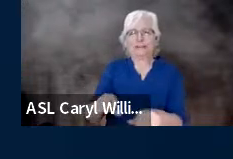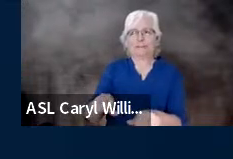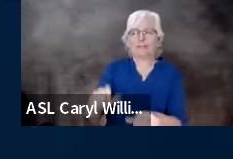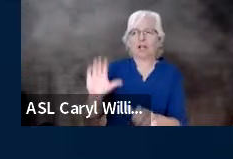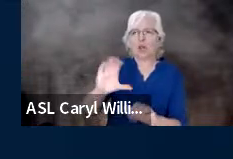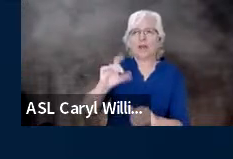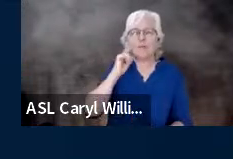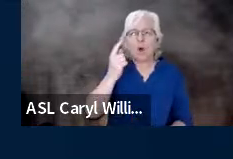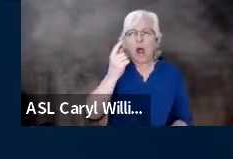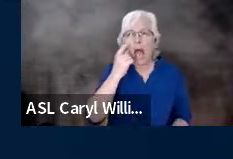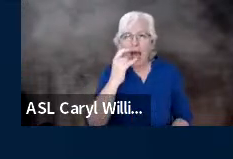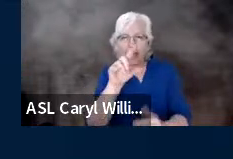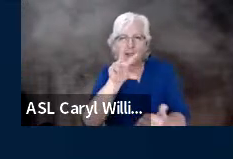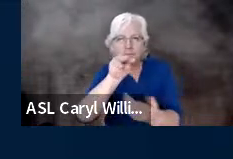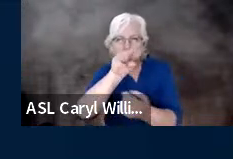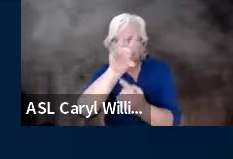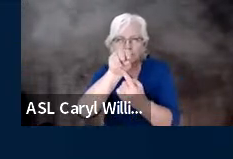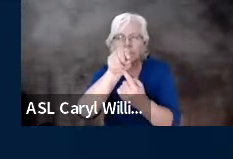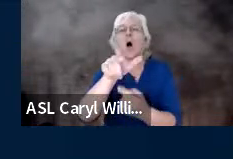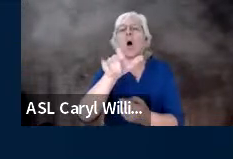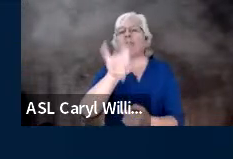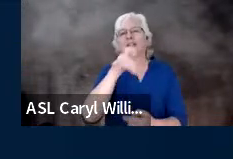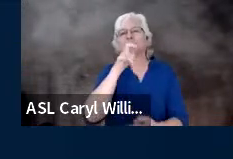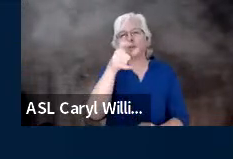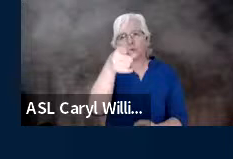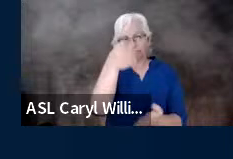to identify when the person